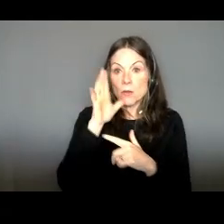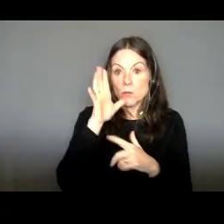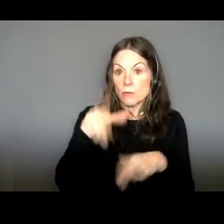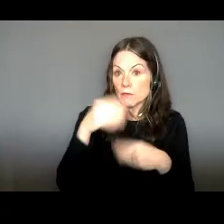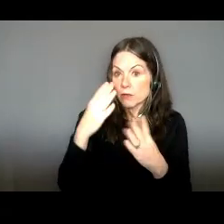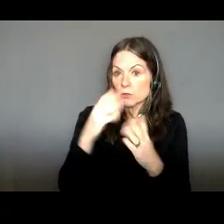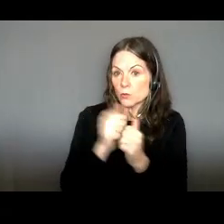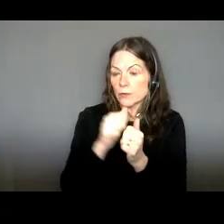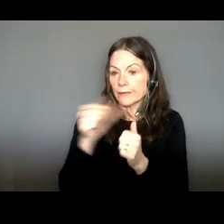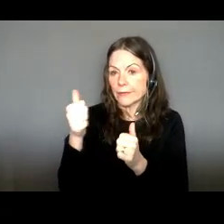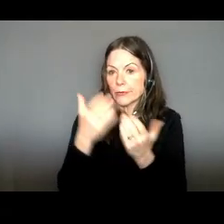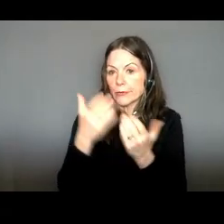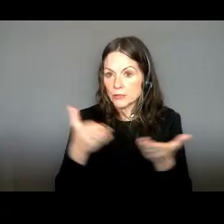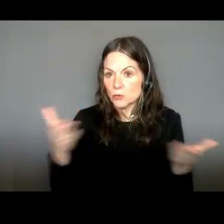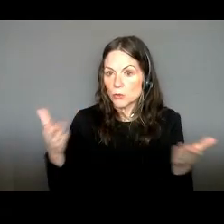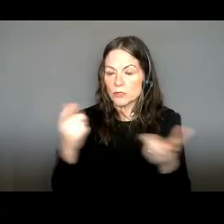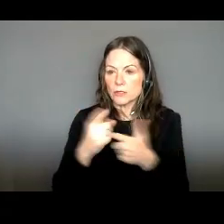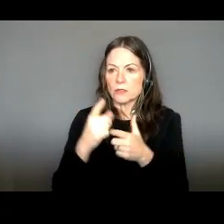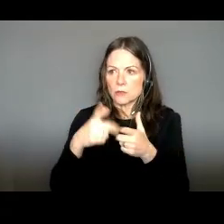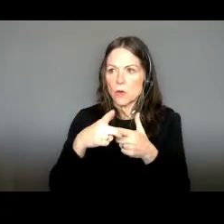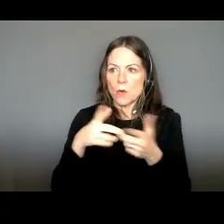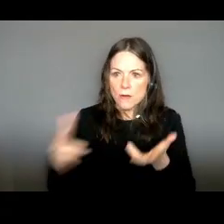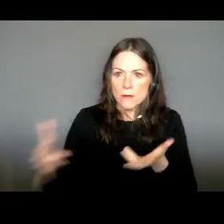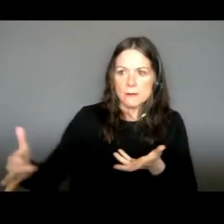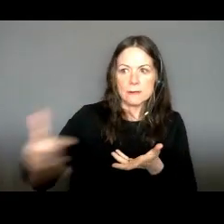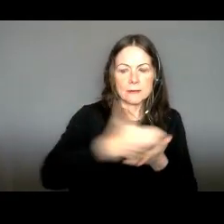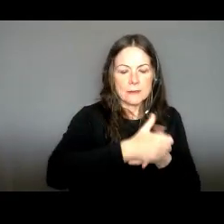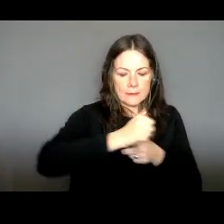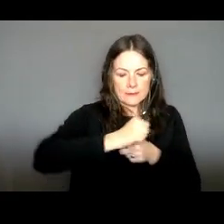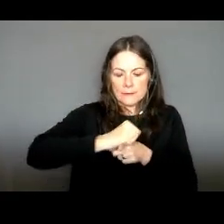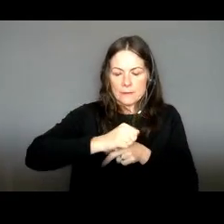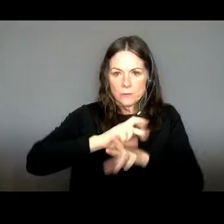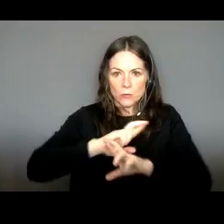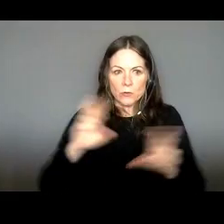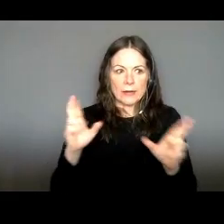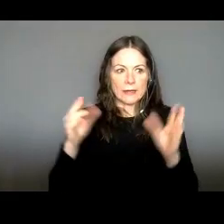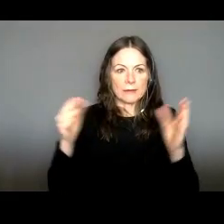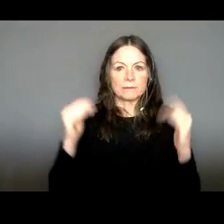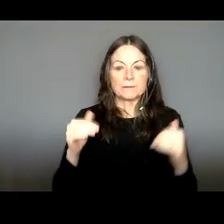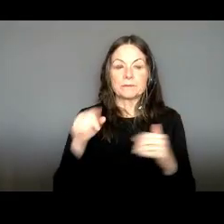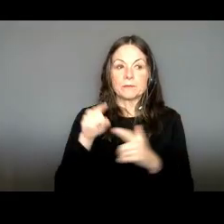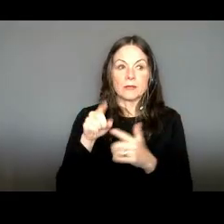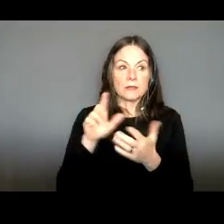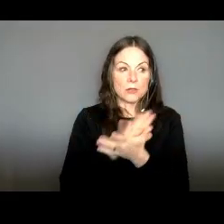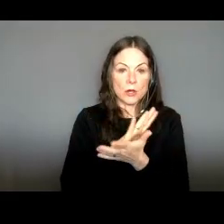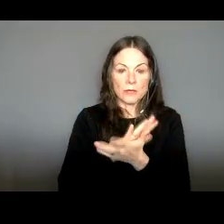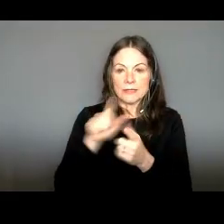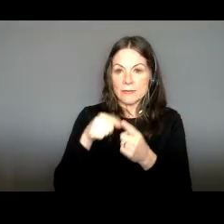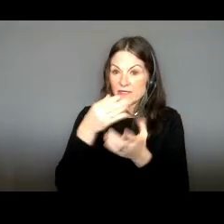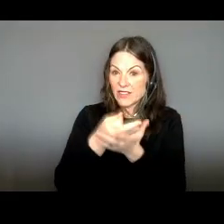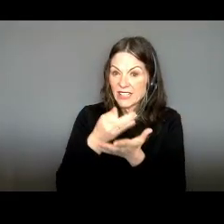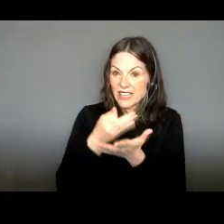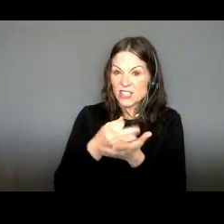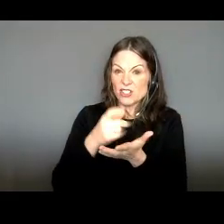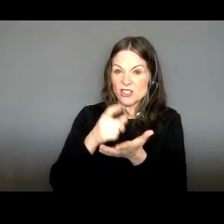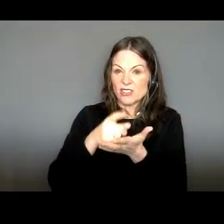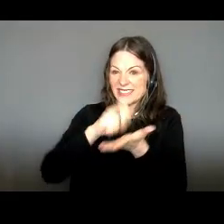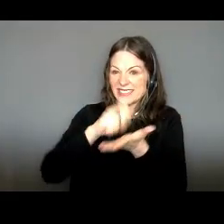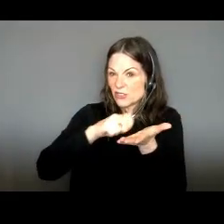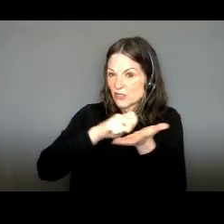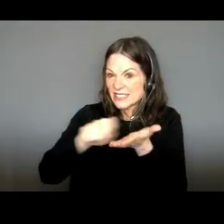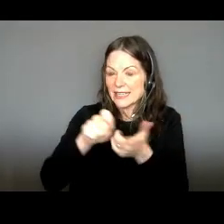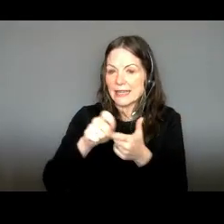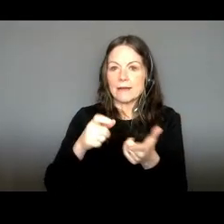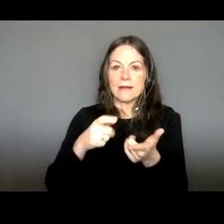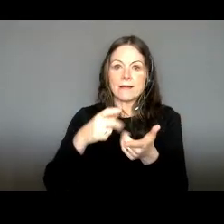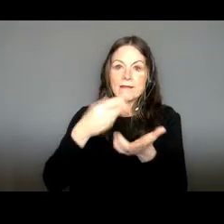you. These topics, along with more details on financial literacy, financial conversations, and how to use the